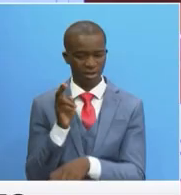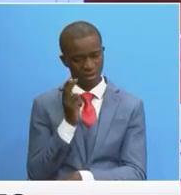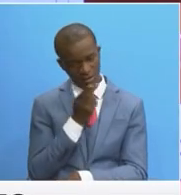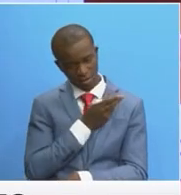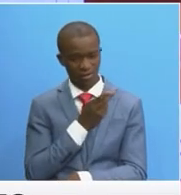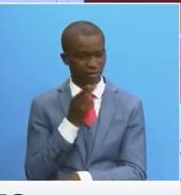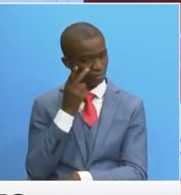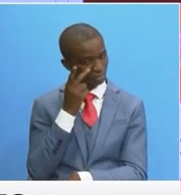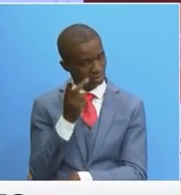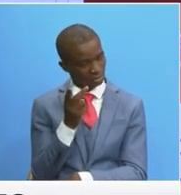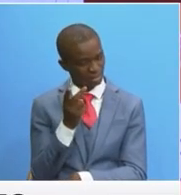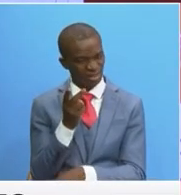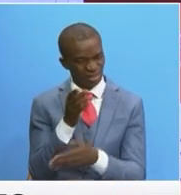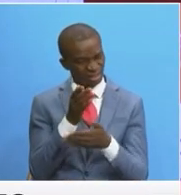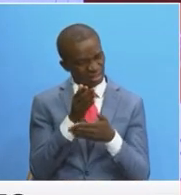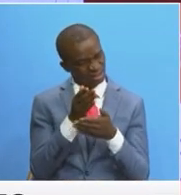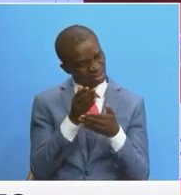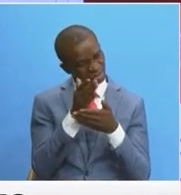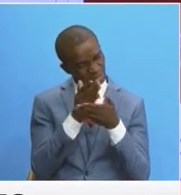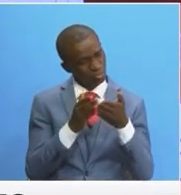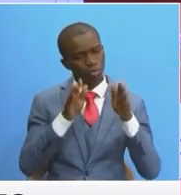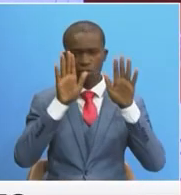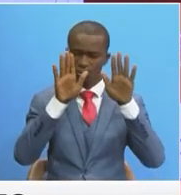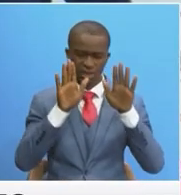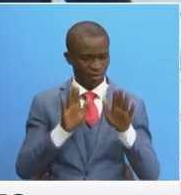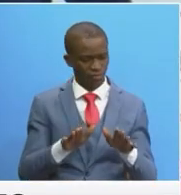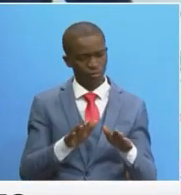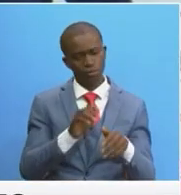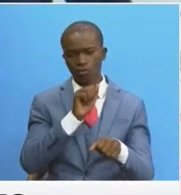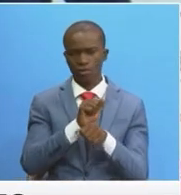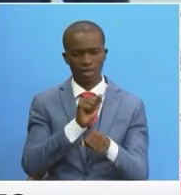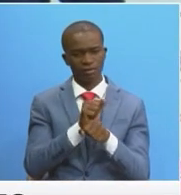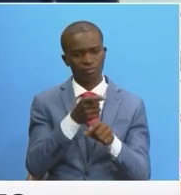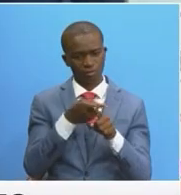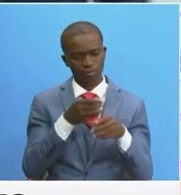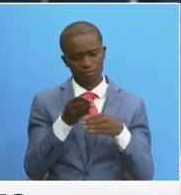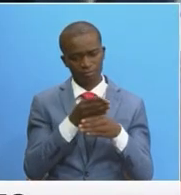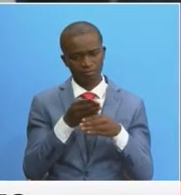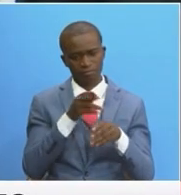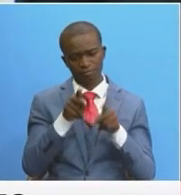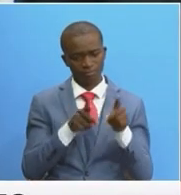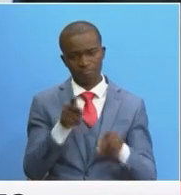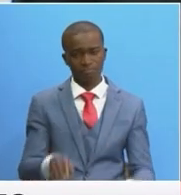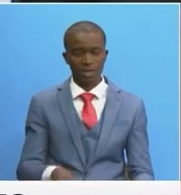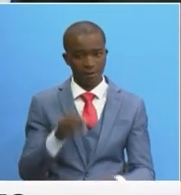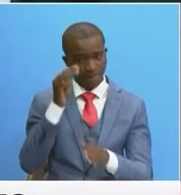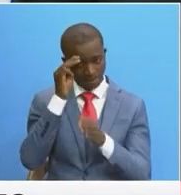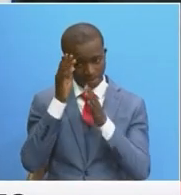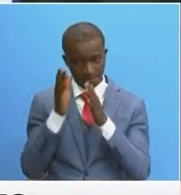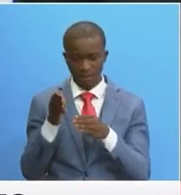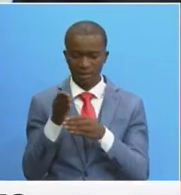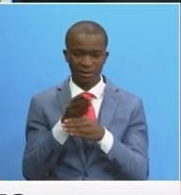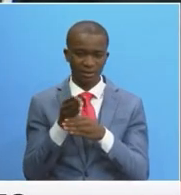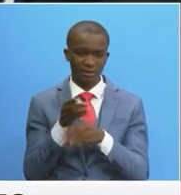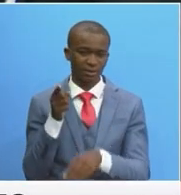seen remarkable resilience among businesses. Minister of Commerce, Trade and Industry, Chipoka Mlenga, graced